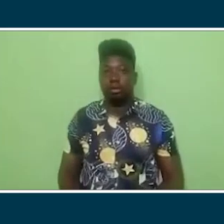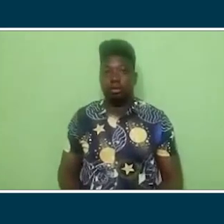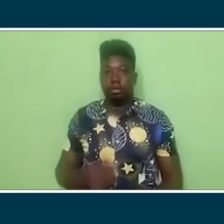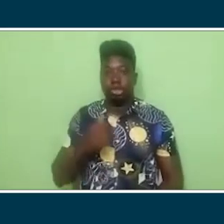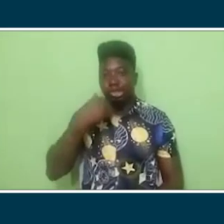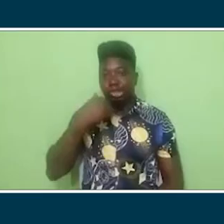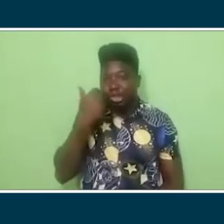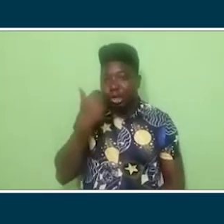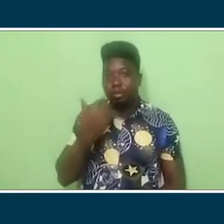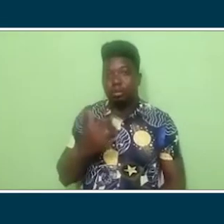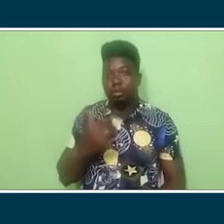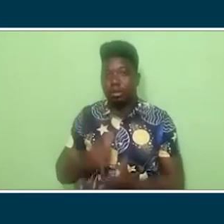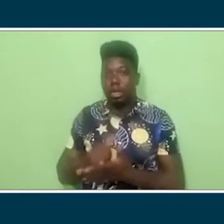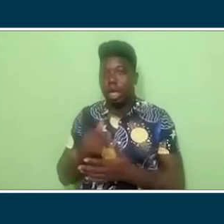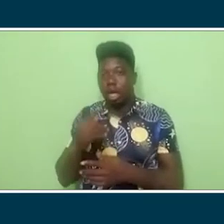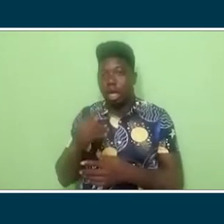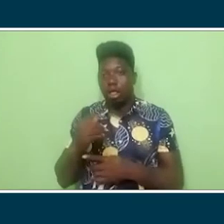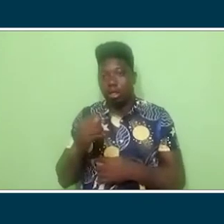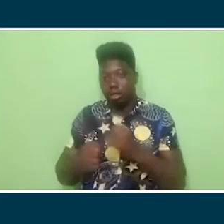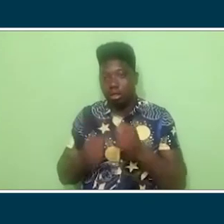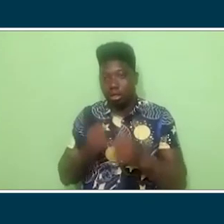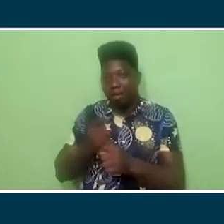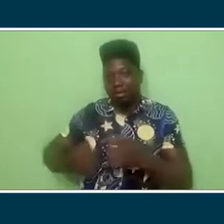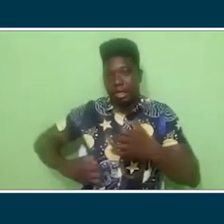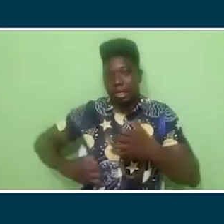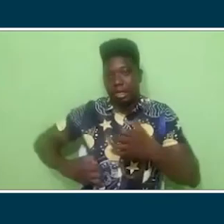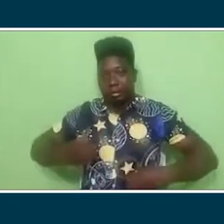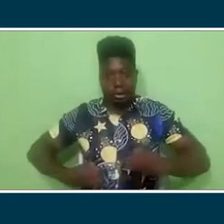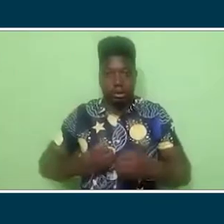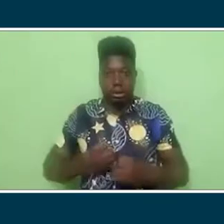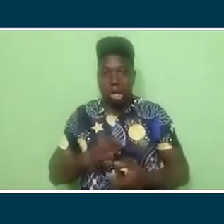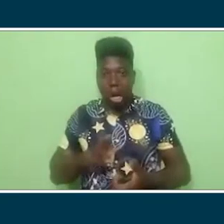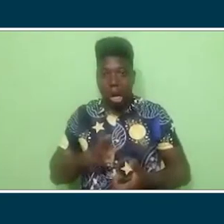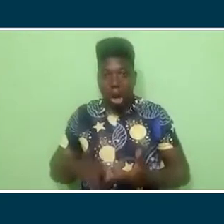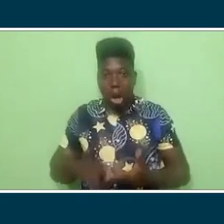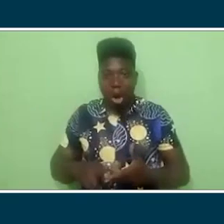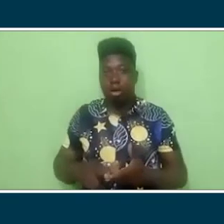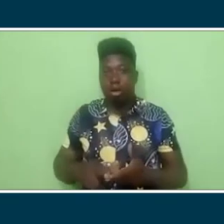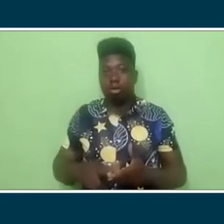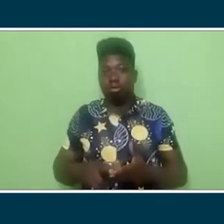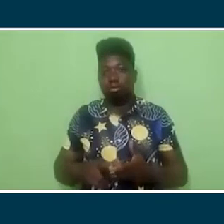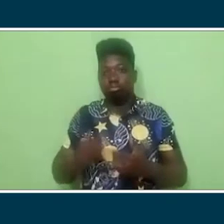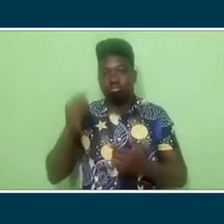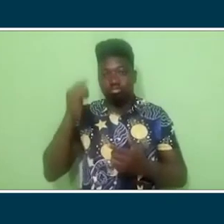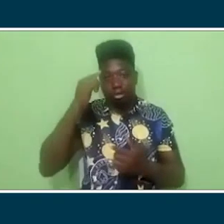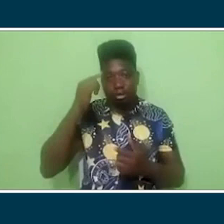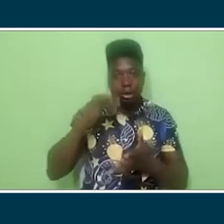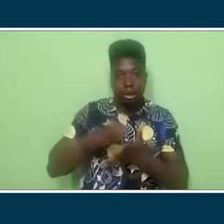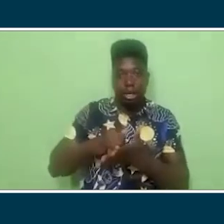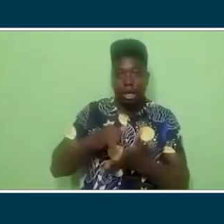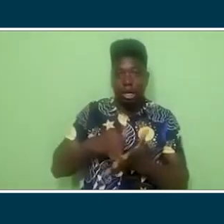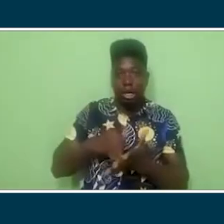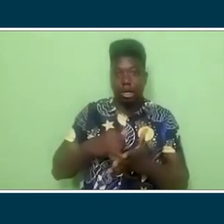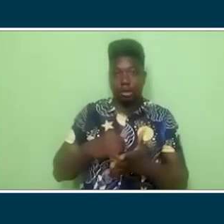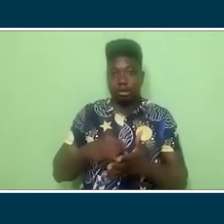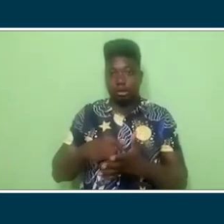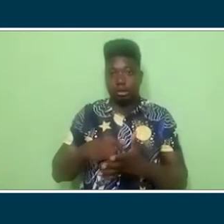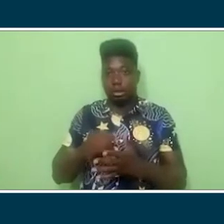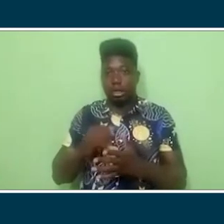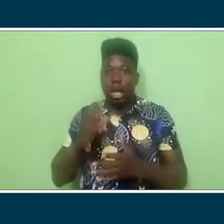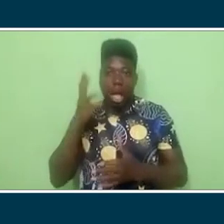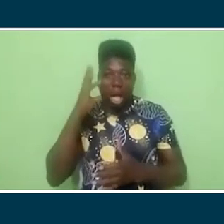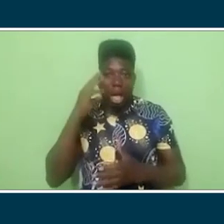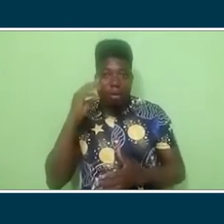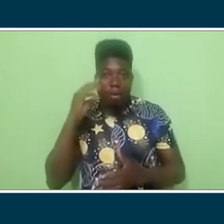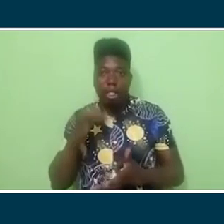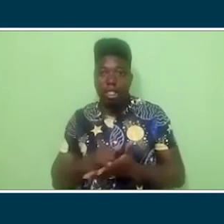these are emotions are sensations, right? That's the experience that's being had. And